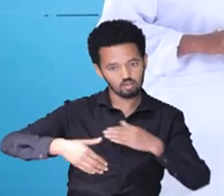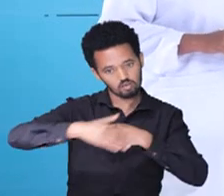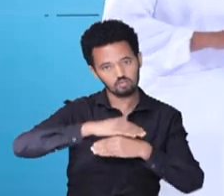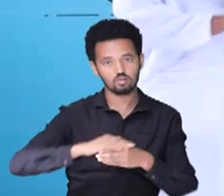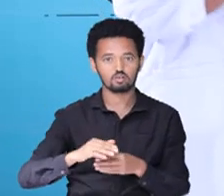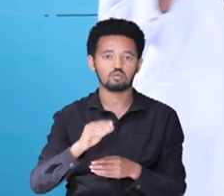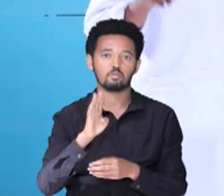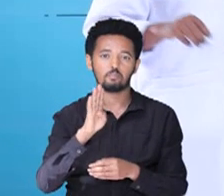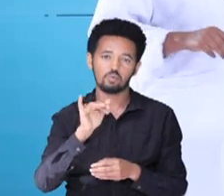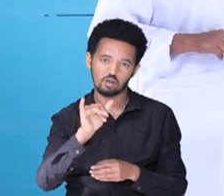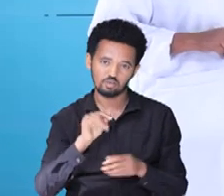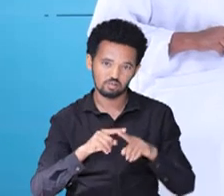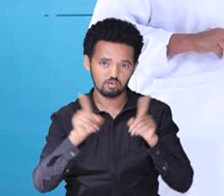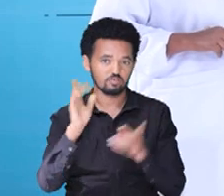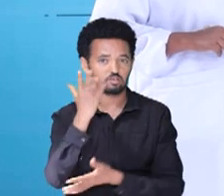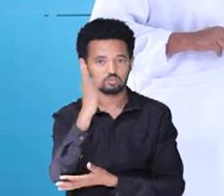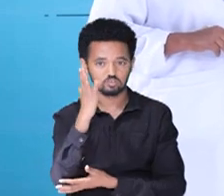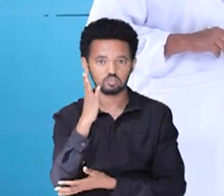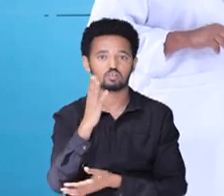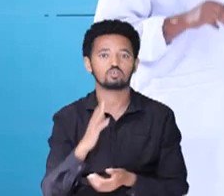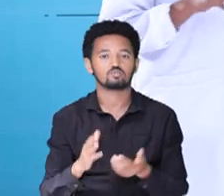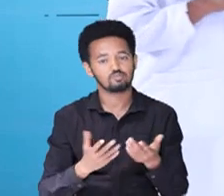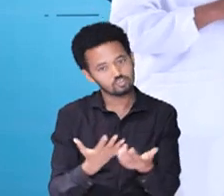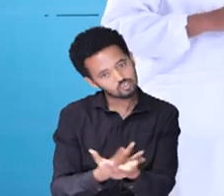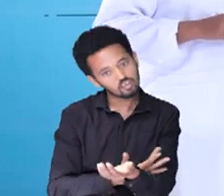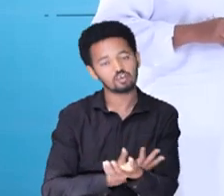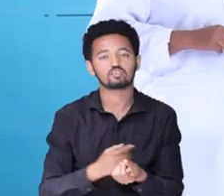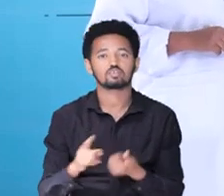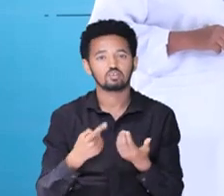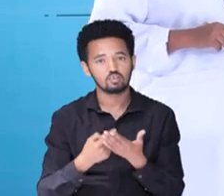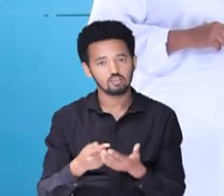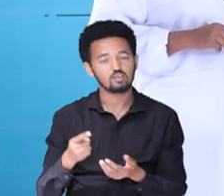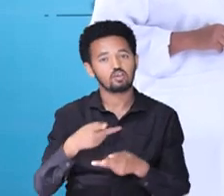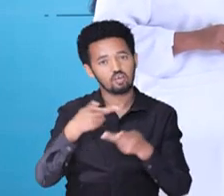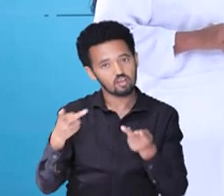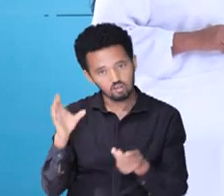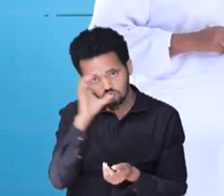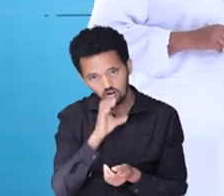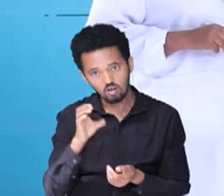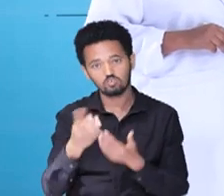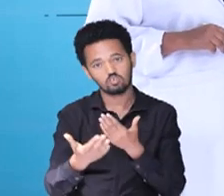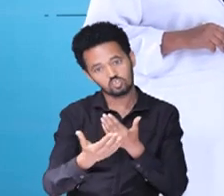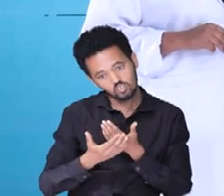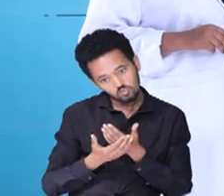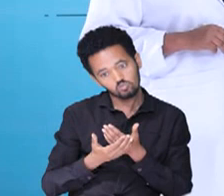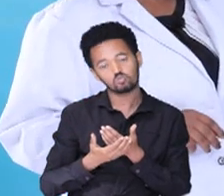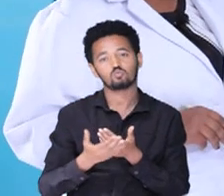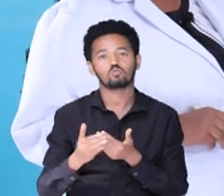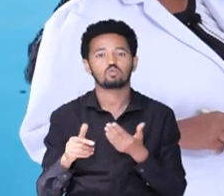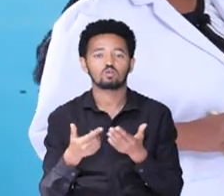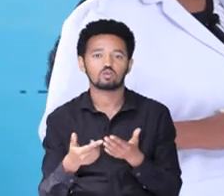by different trees and tall grasses because the area is found near to the equatorial rainforest